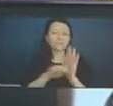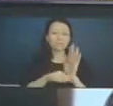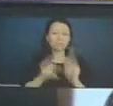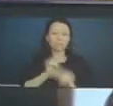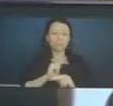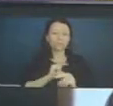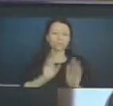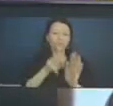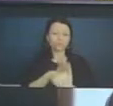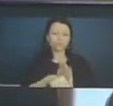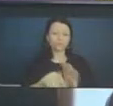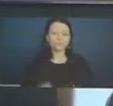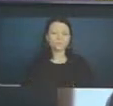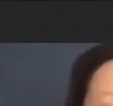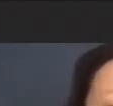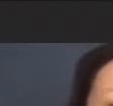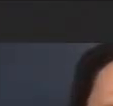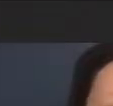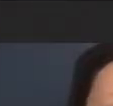Welcome. Can you hear me?